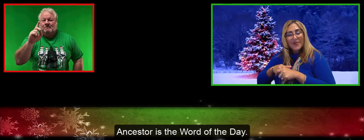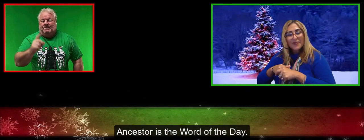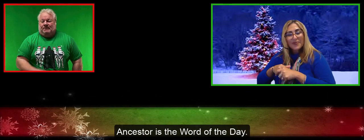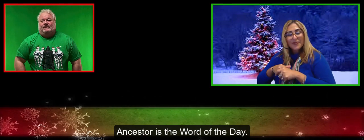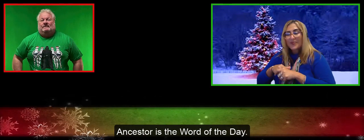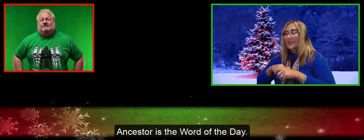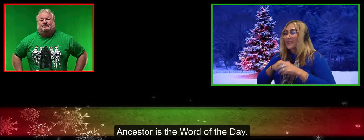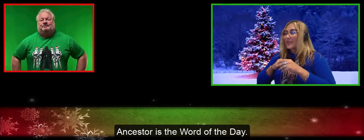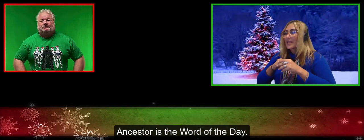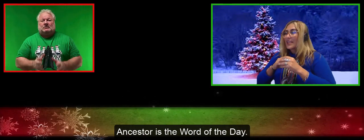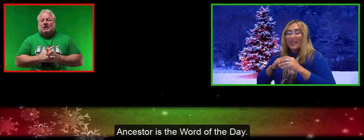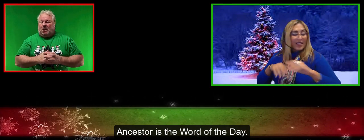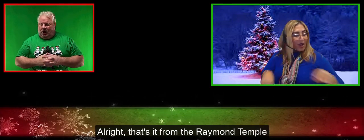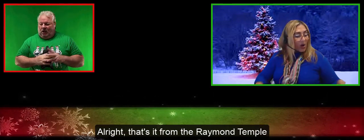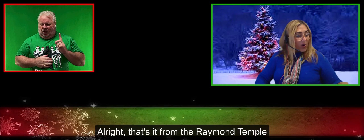day.